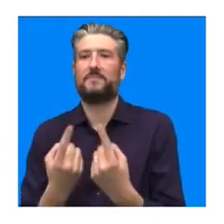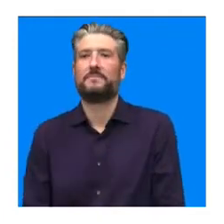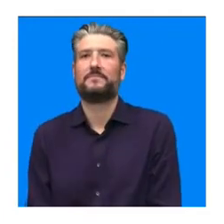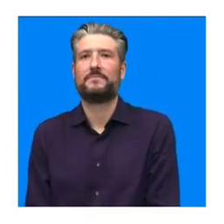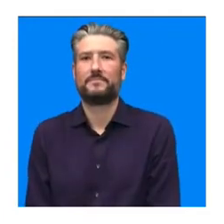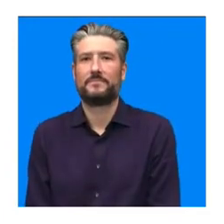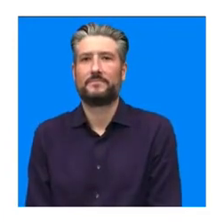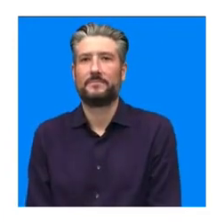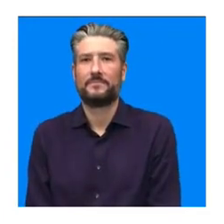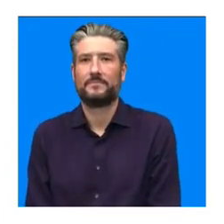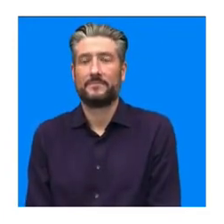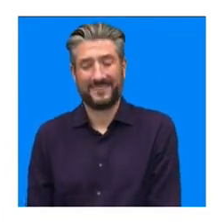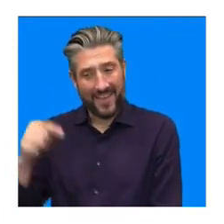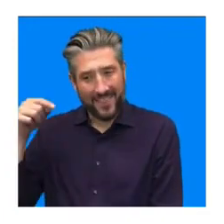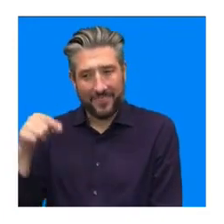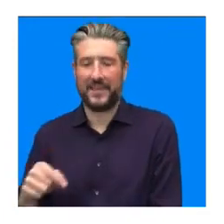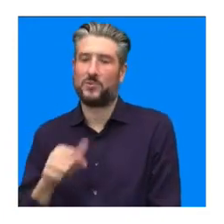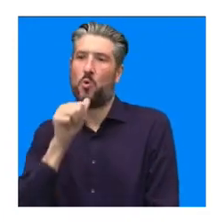This is who we are.